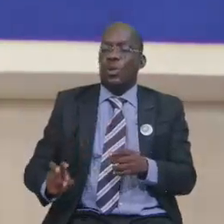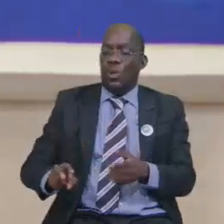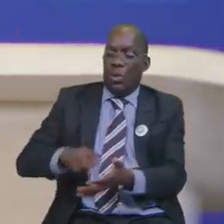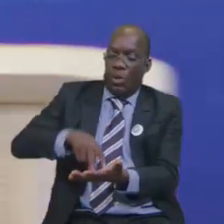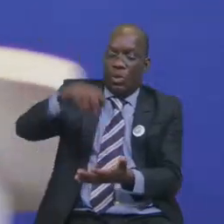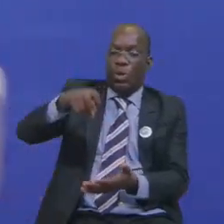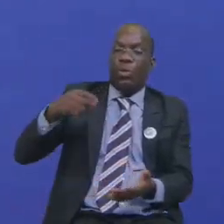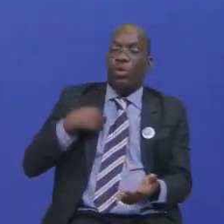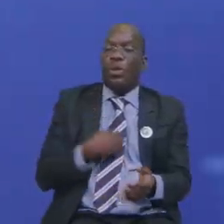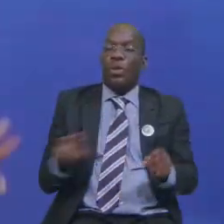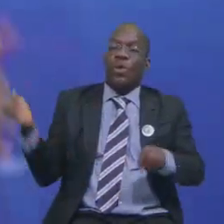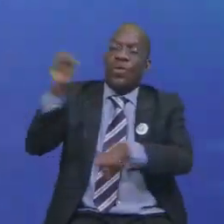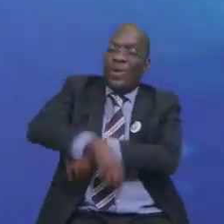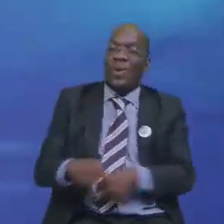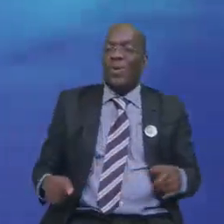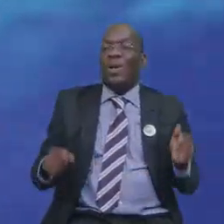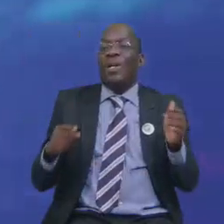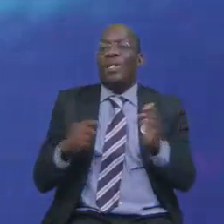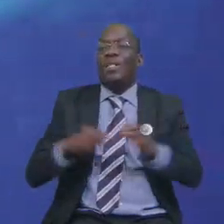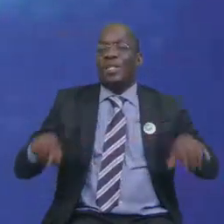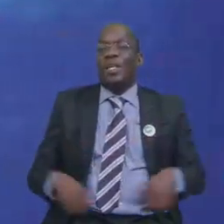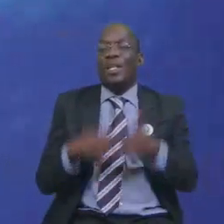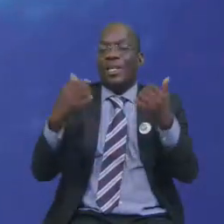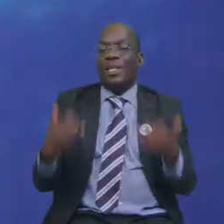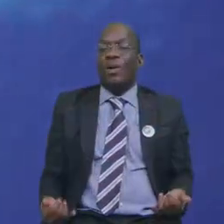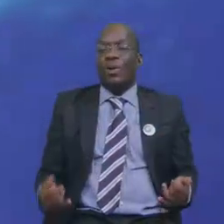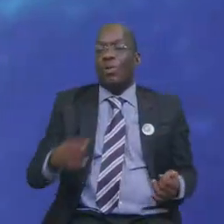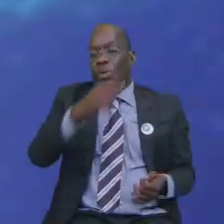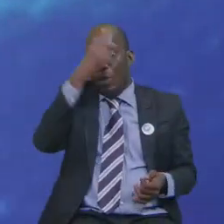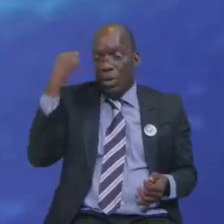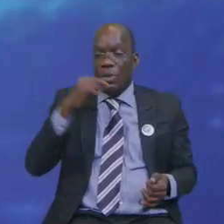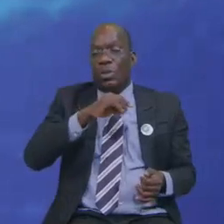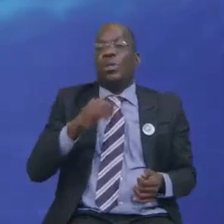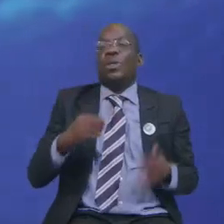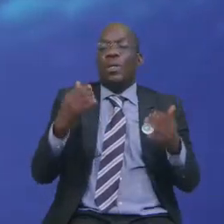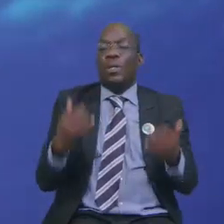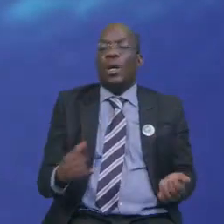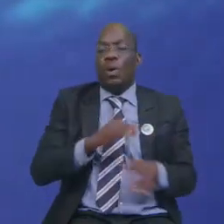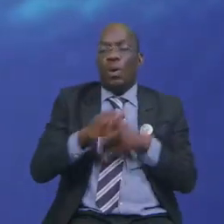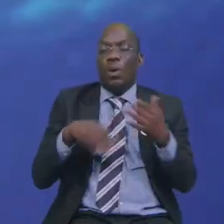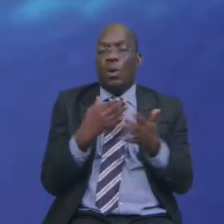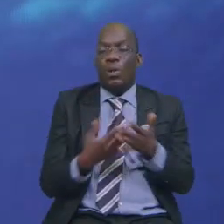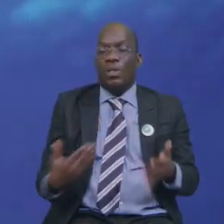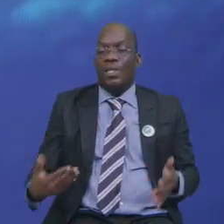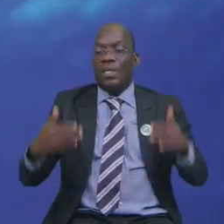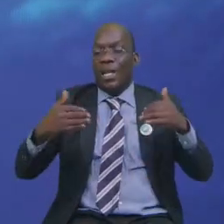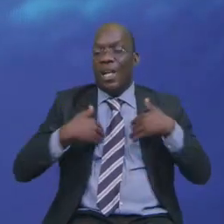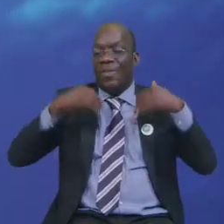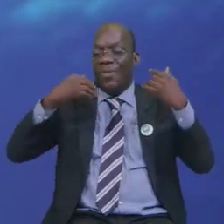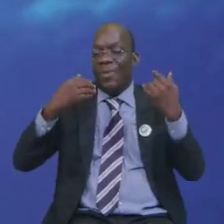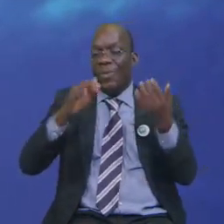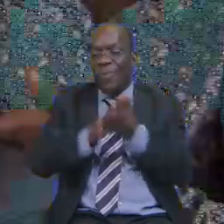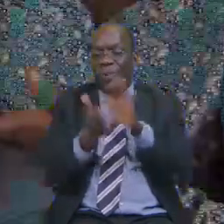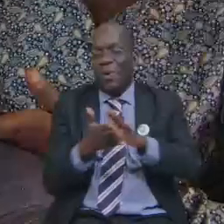the hurdles now. Because now all things have become